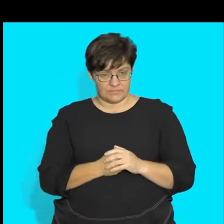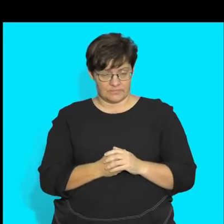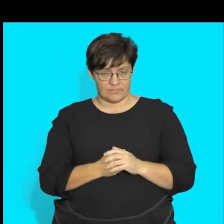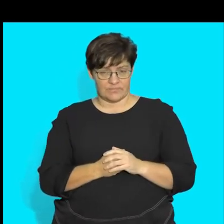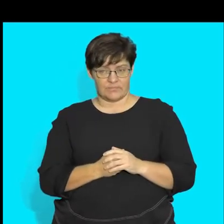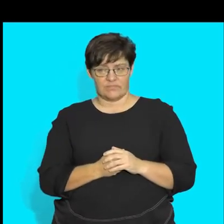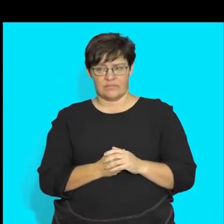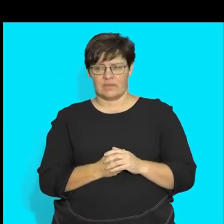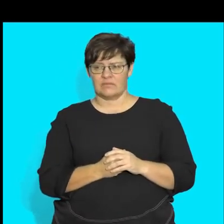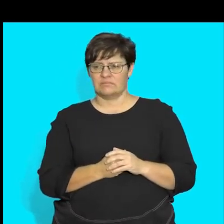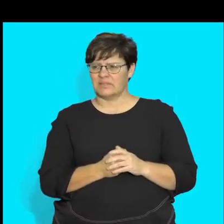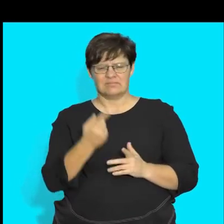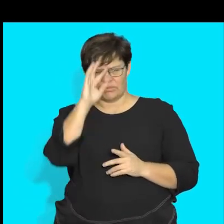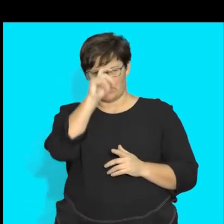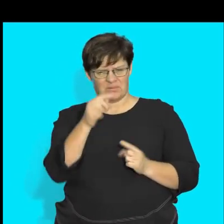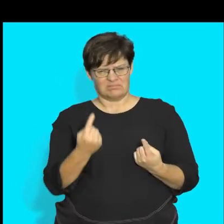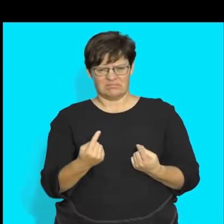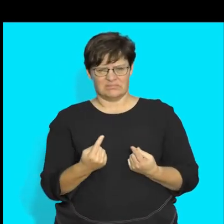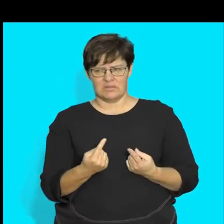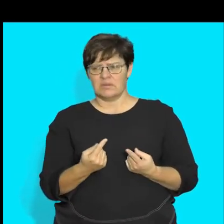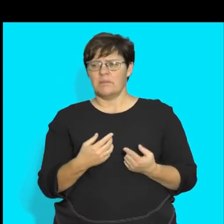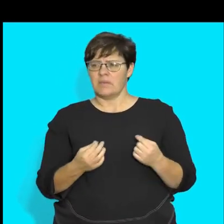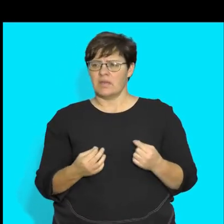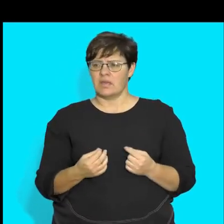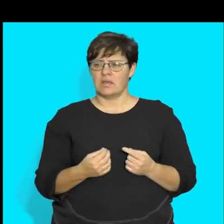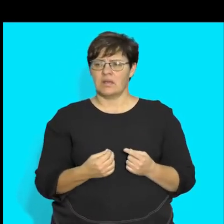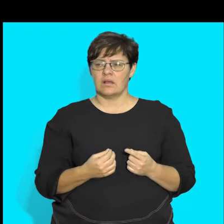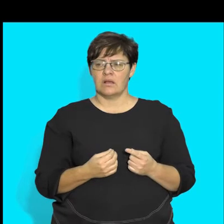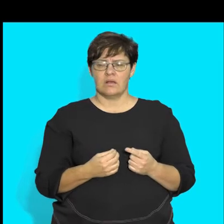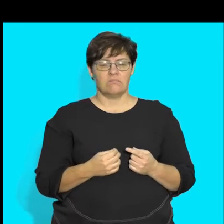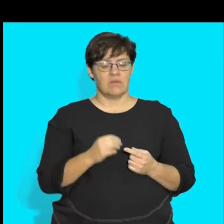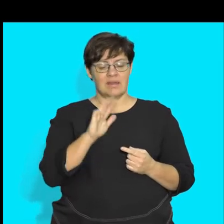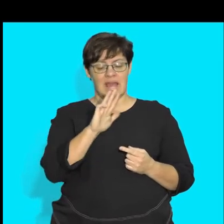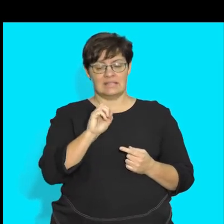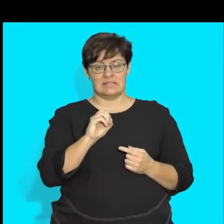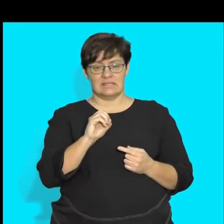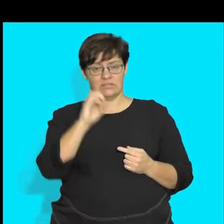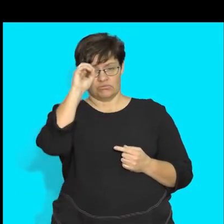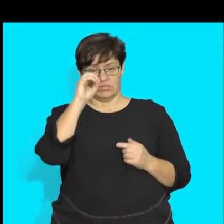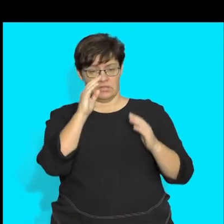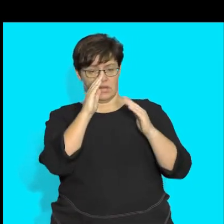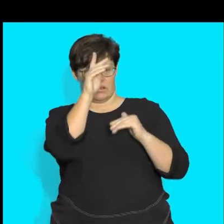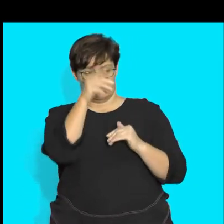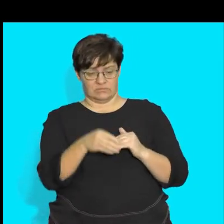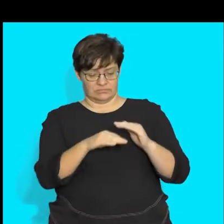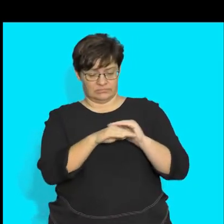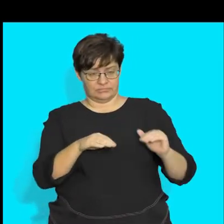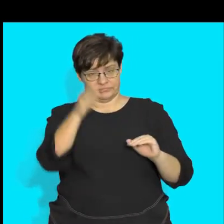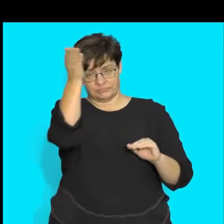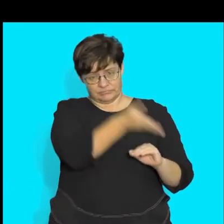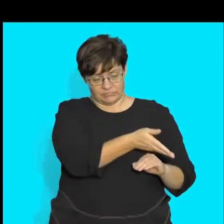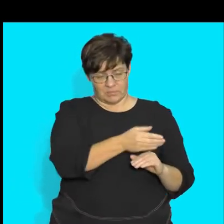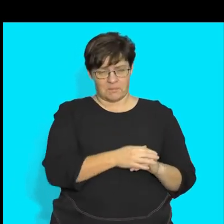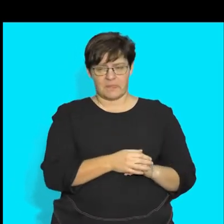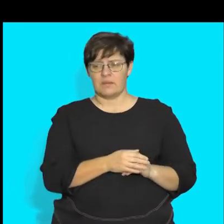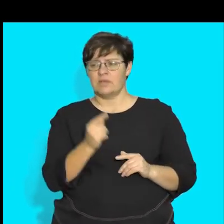can remember this, but if I go and draw a right-angled triangle, and I want to go calculate, or I draw in